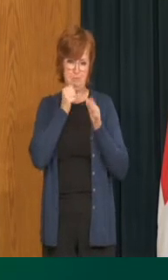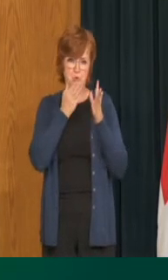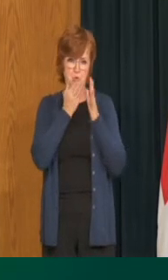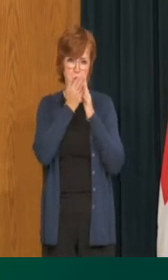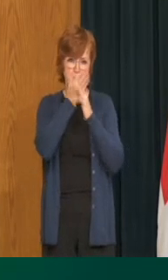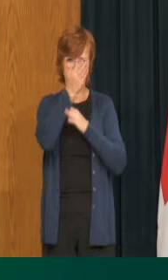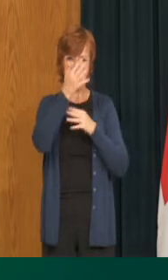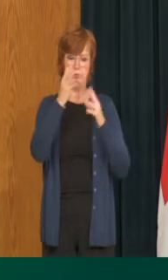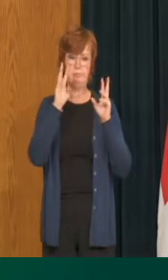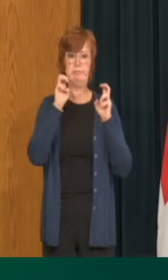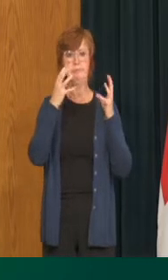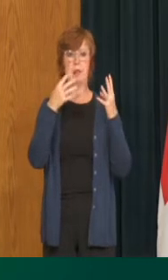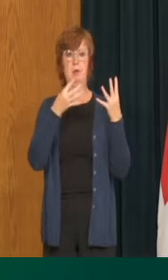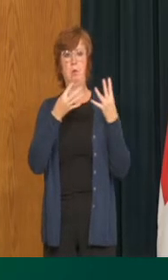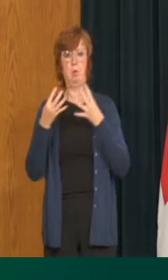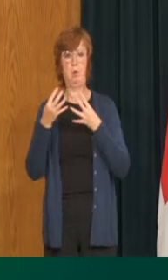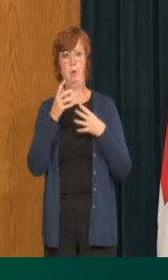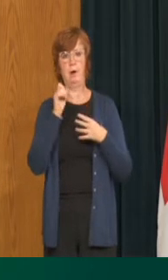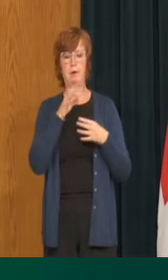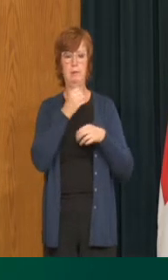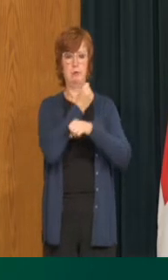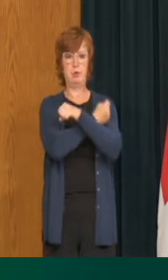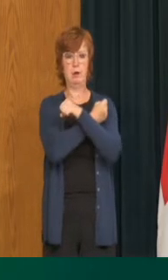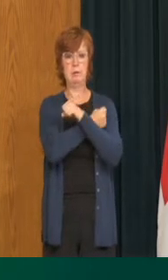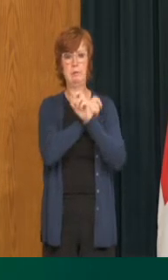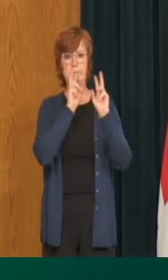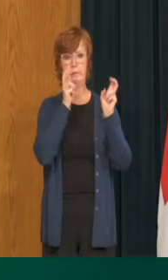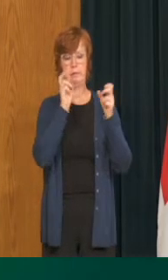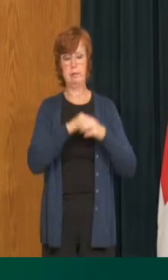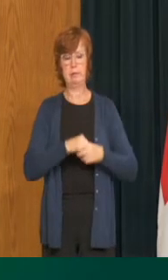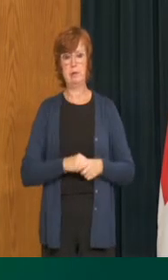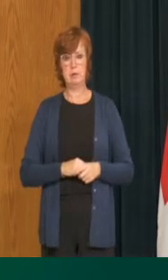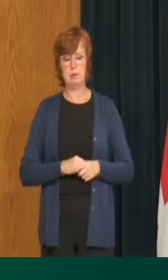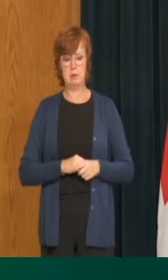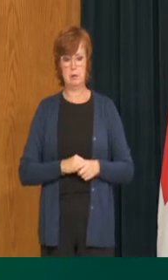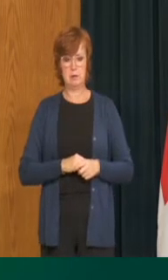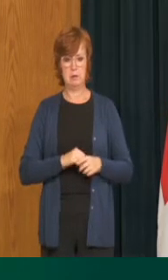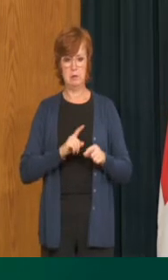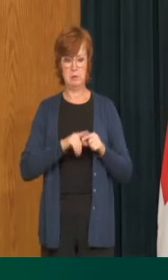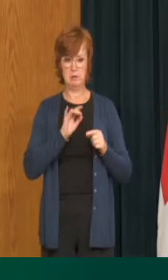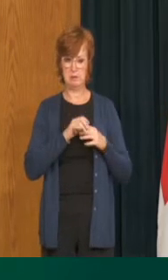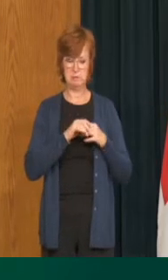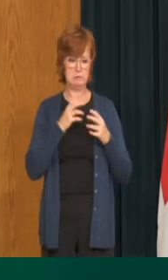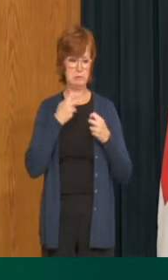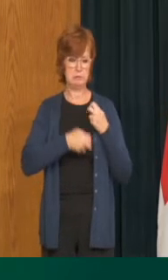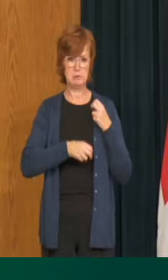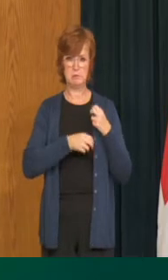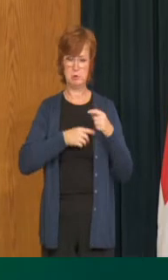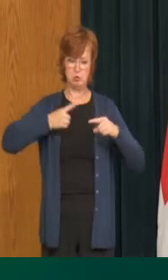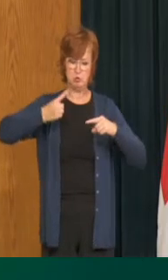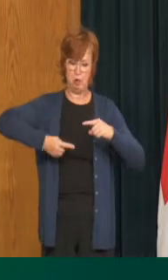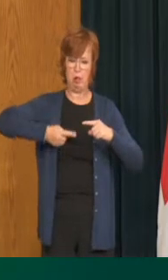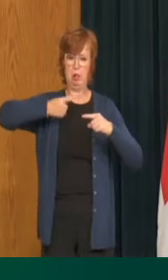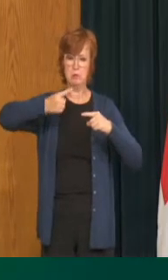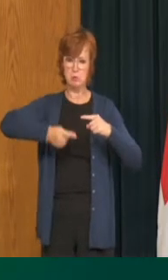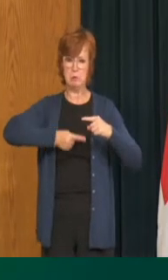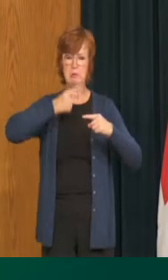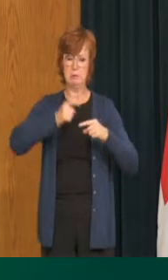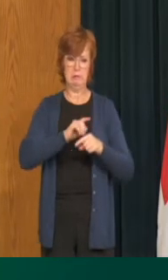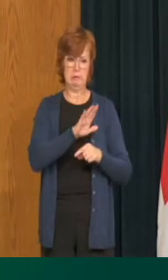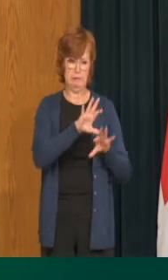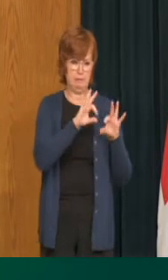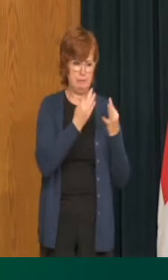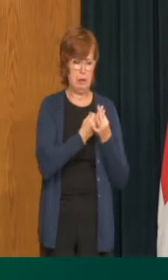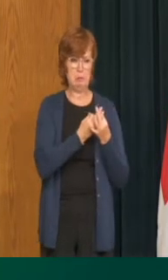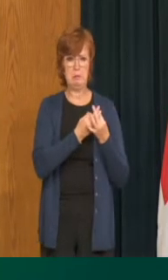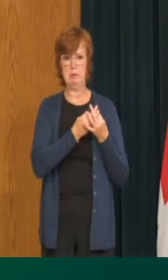battle of access to illegal substances that are directly harmful to the people that family members and